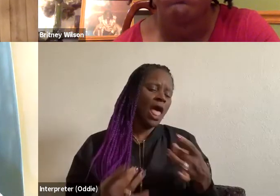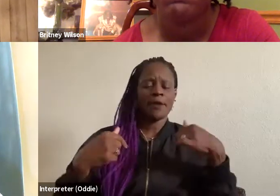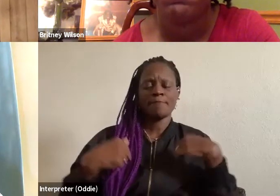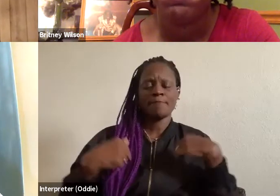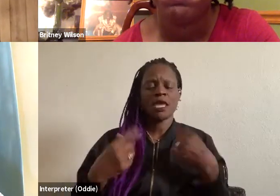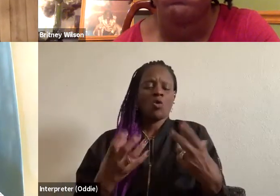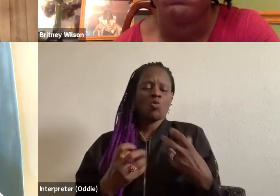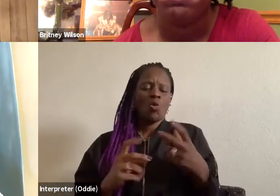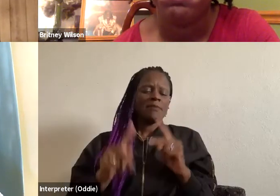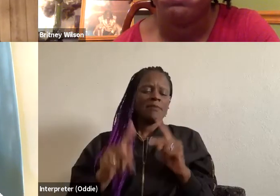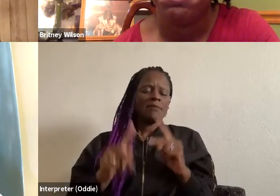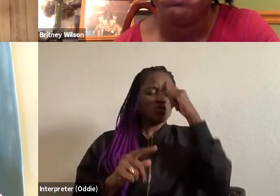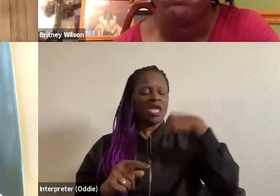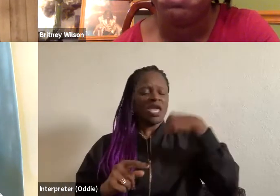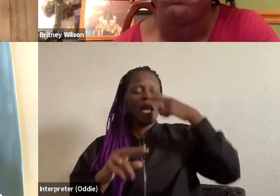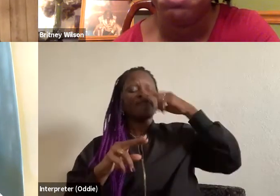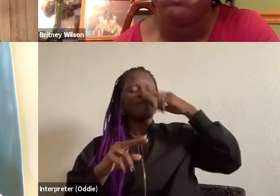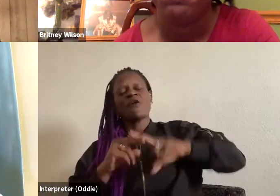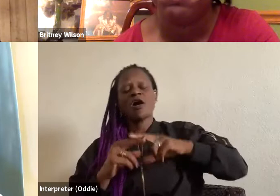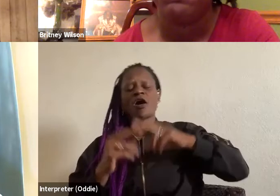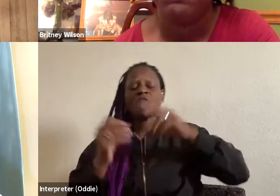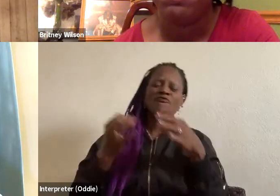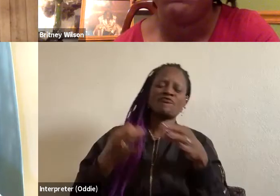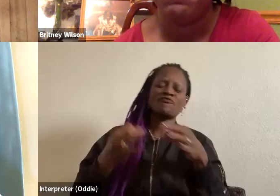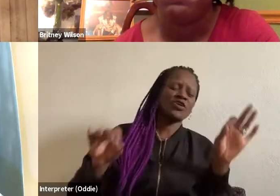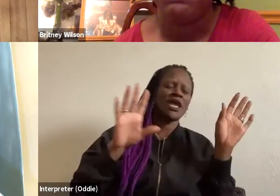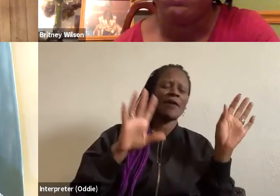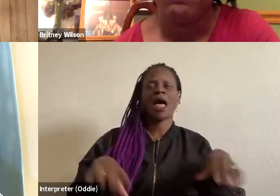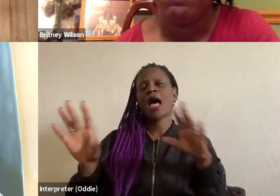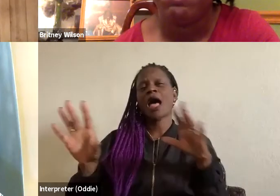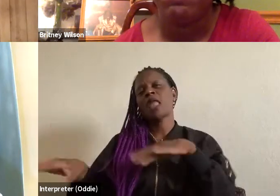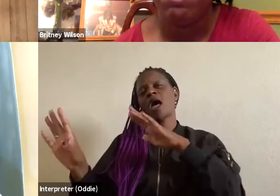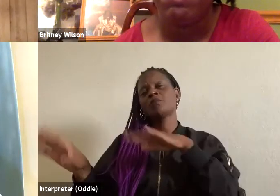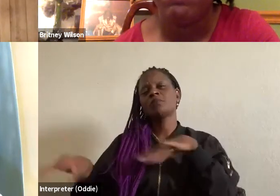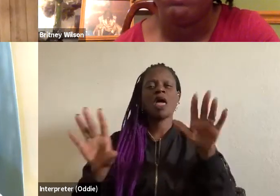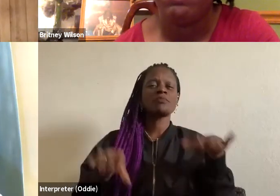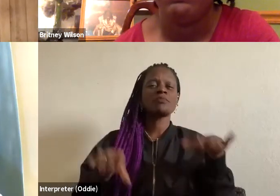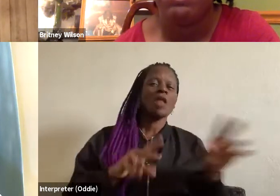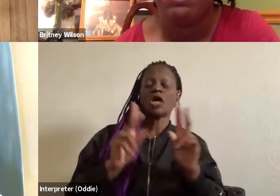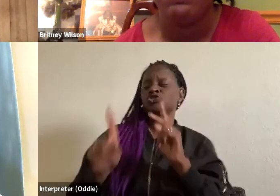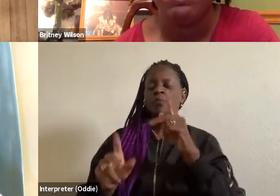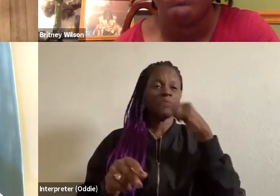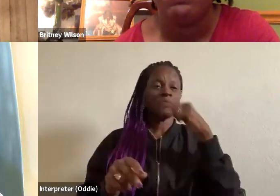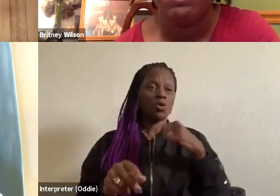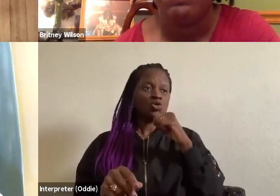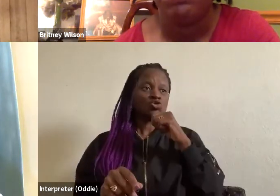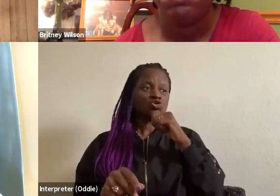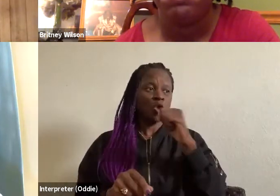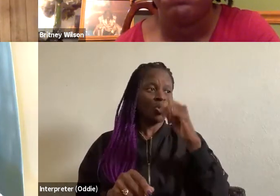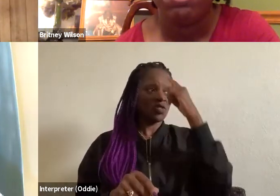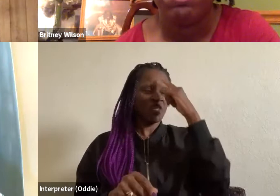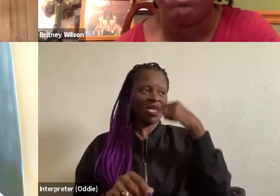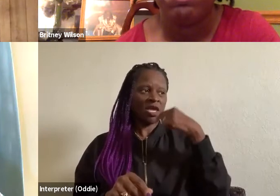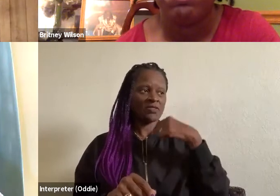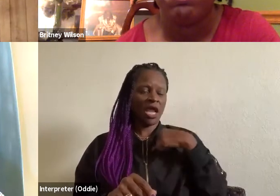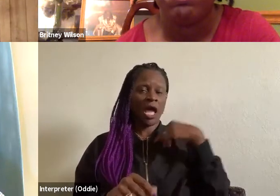fancy free as possible, so that no one ever feels like I'm ruffling too many feathers. But for me, I